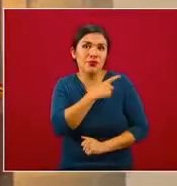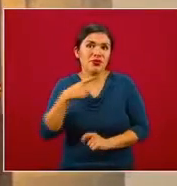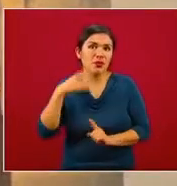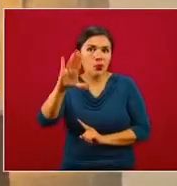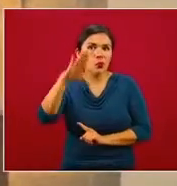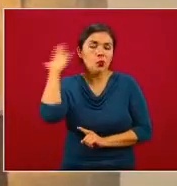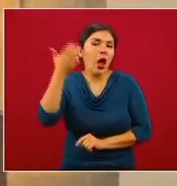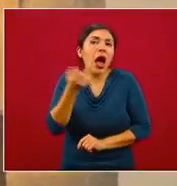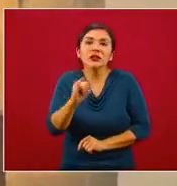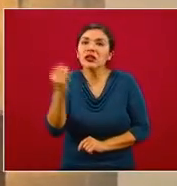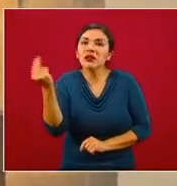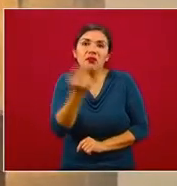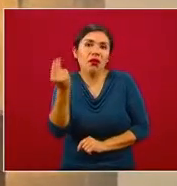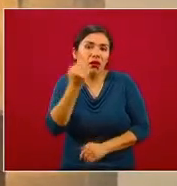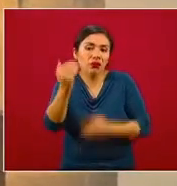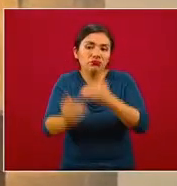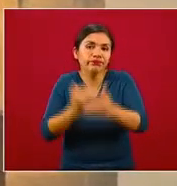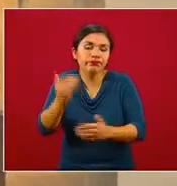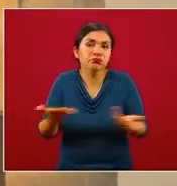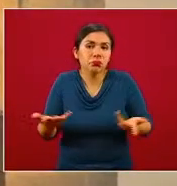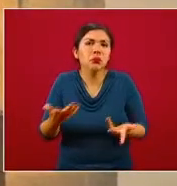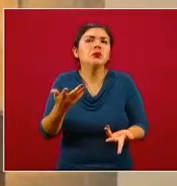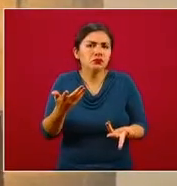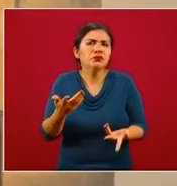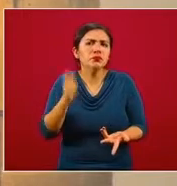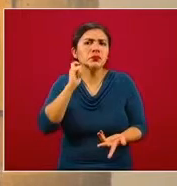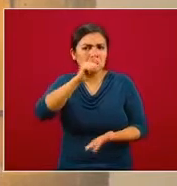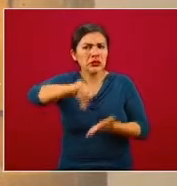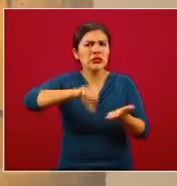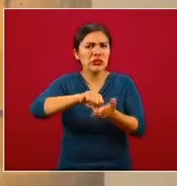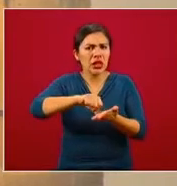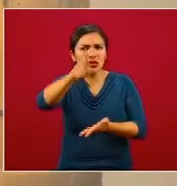and help us work towards some of the goals that we have set.